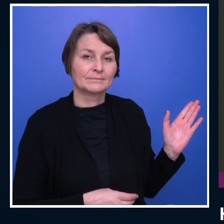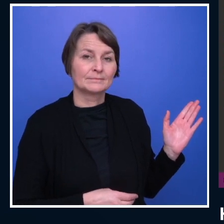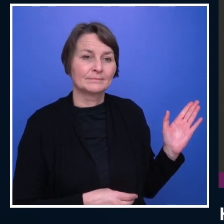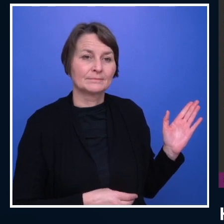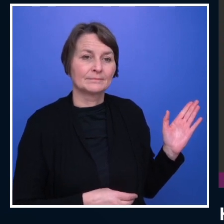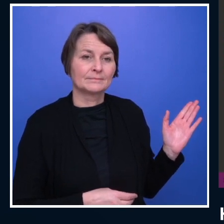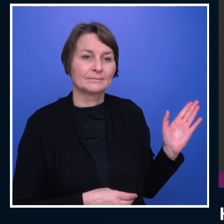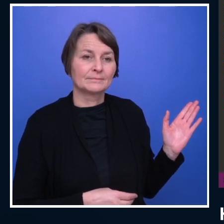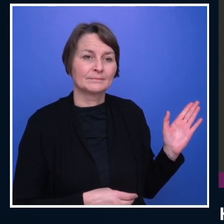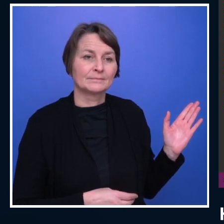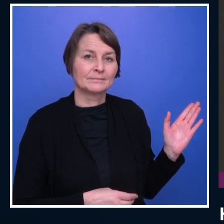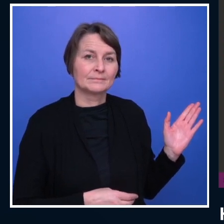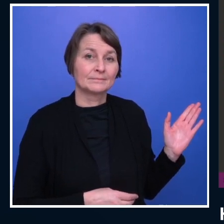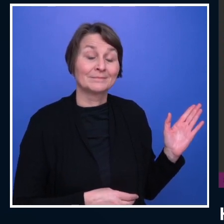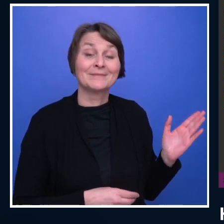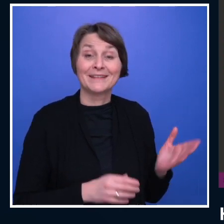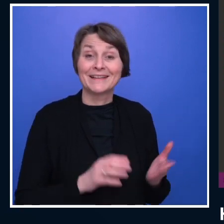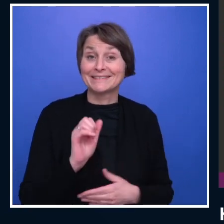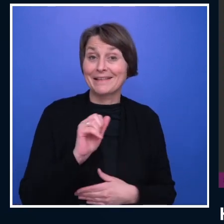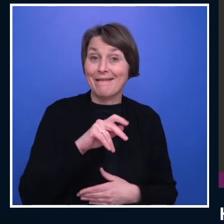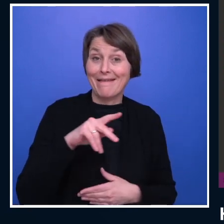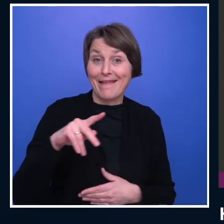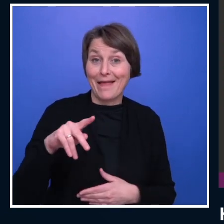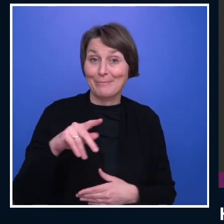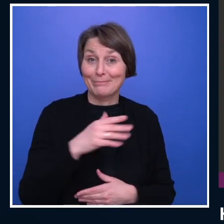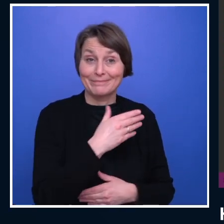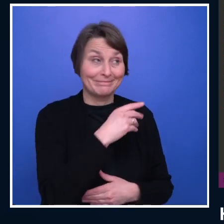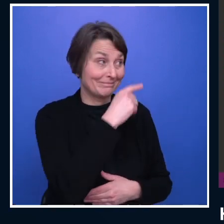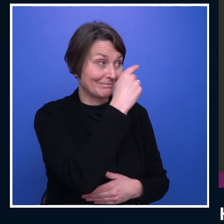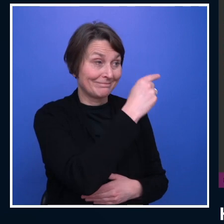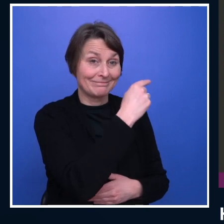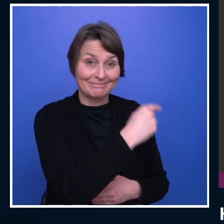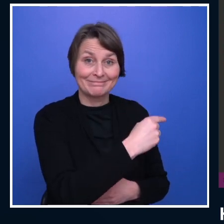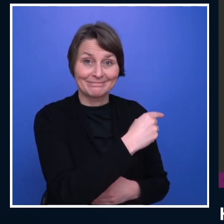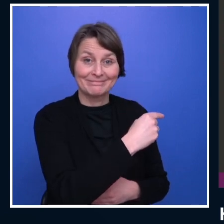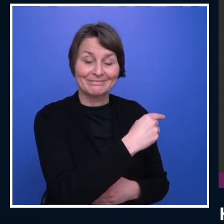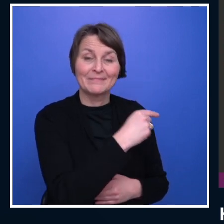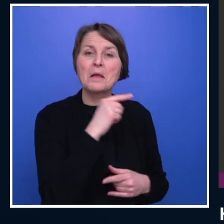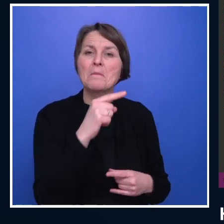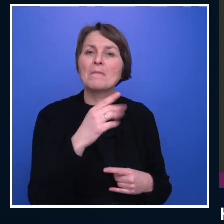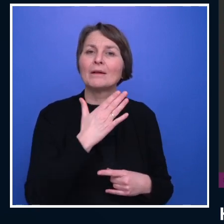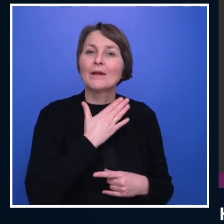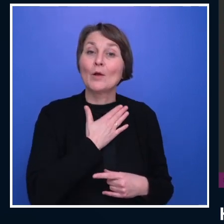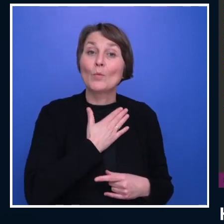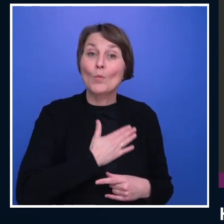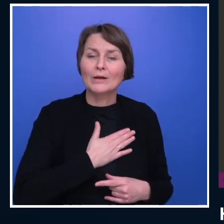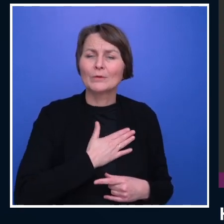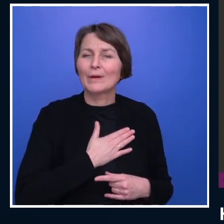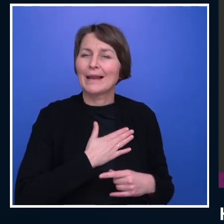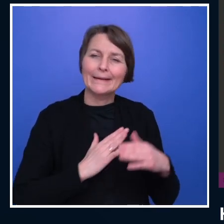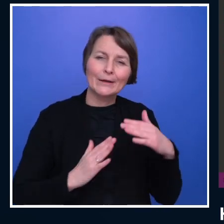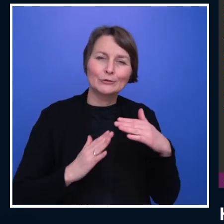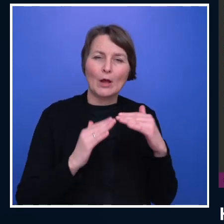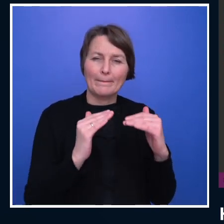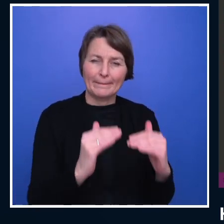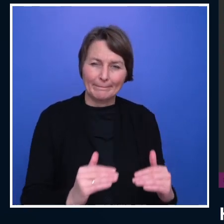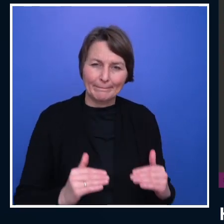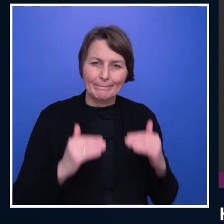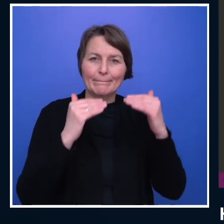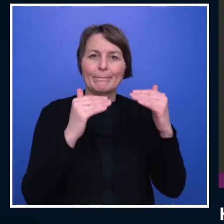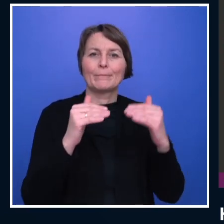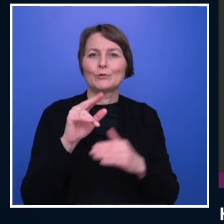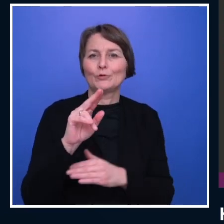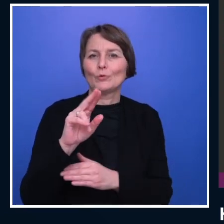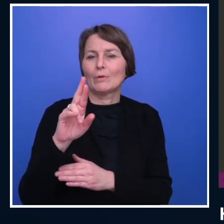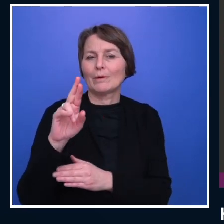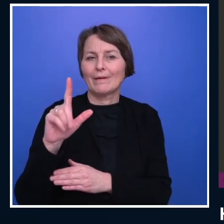Applications like to run at a top-level URL. So I have to think about this.